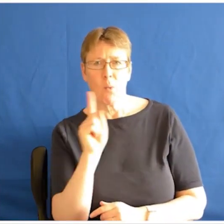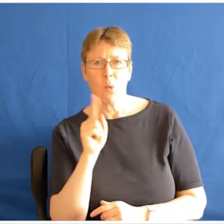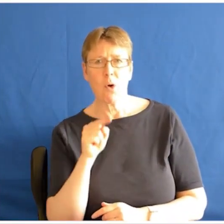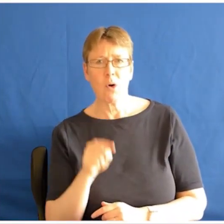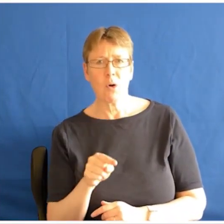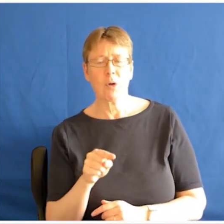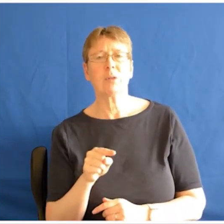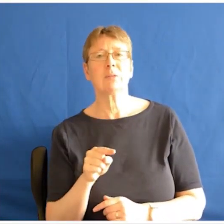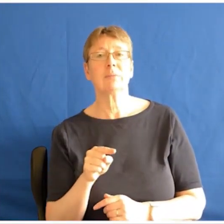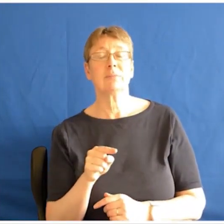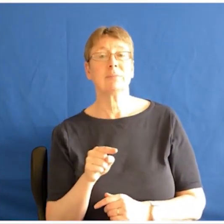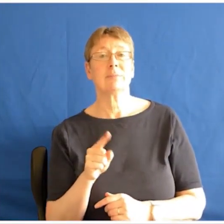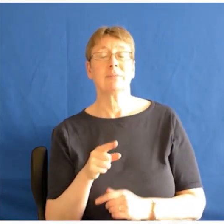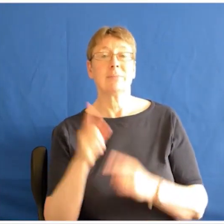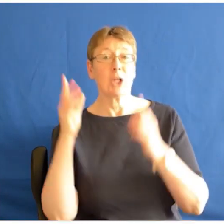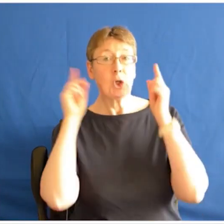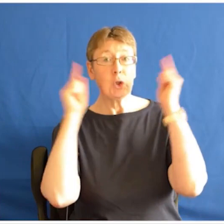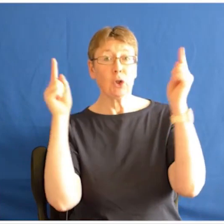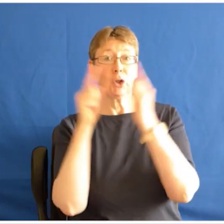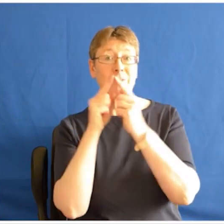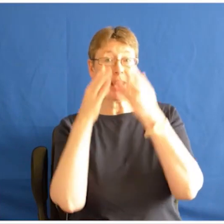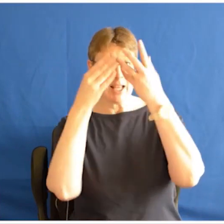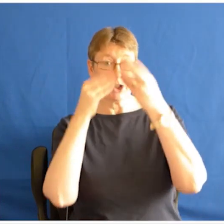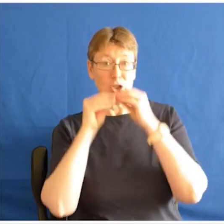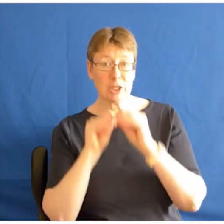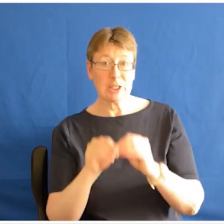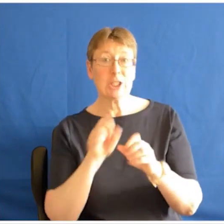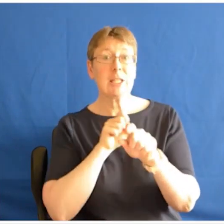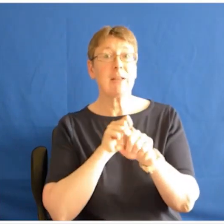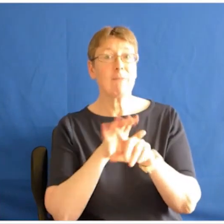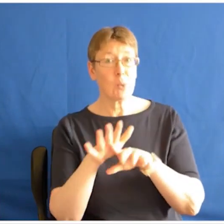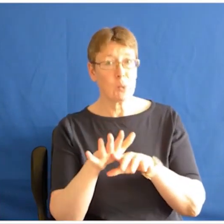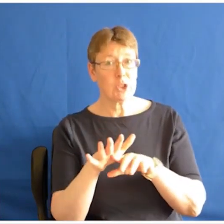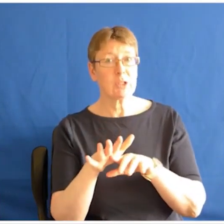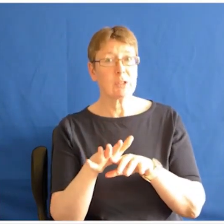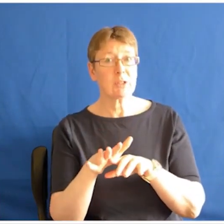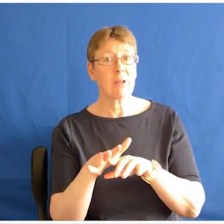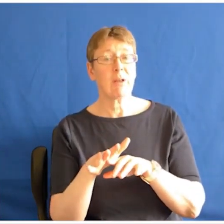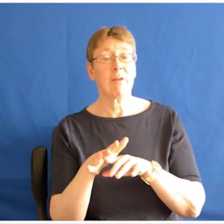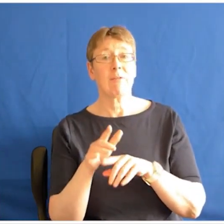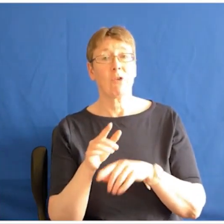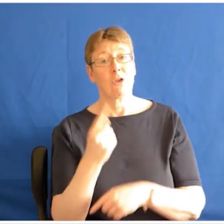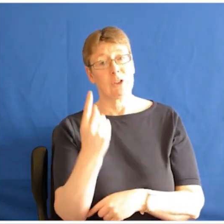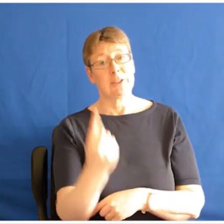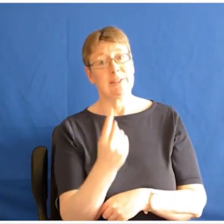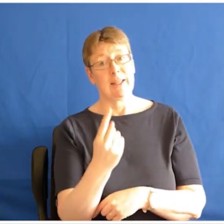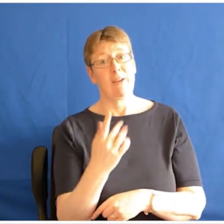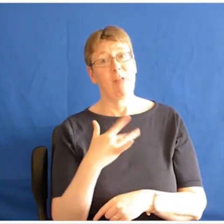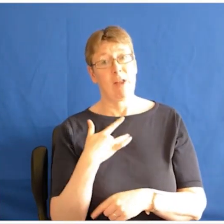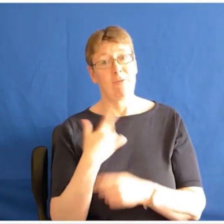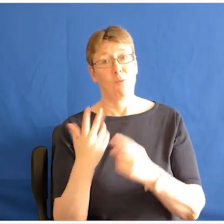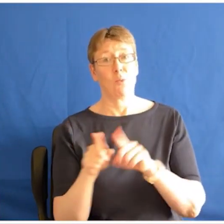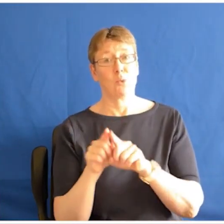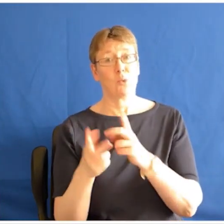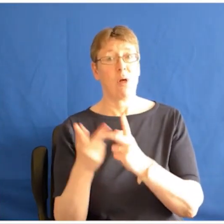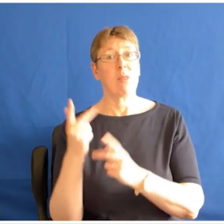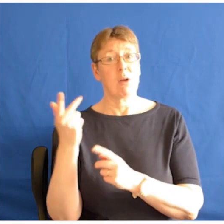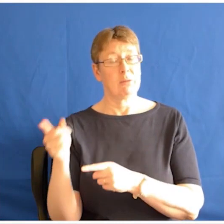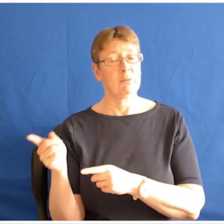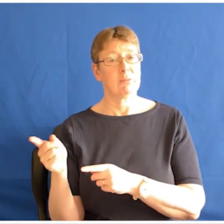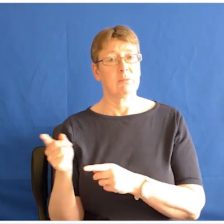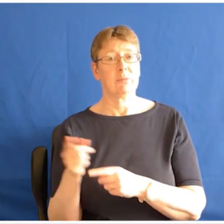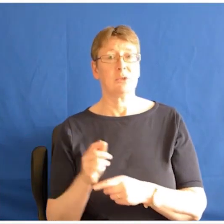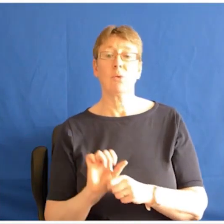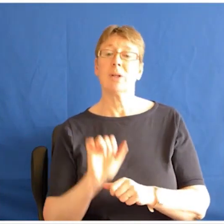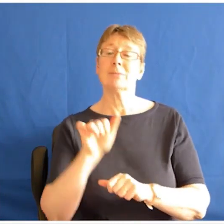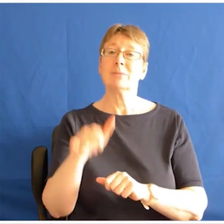evidence of the role that university education can play in your lives, and indeed the lives of others.